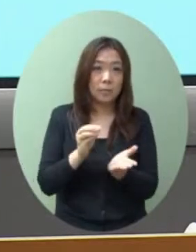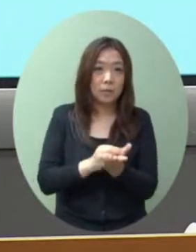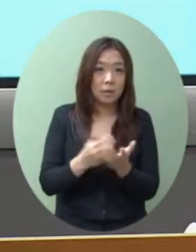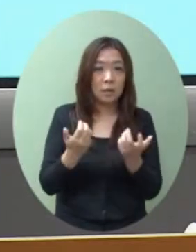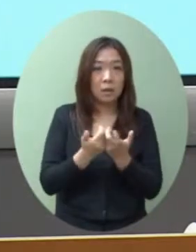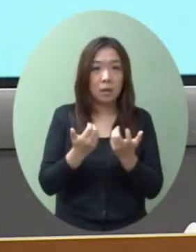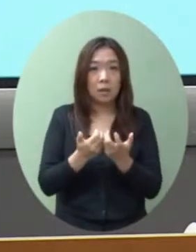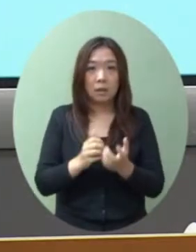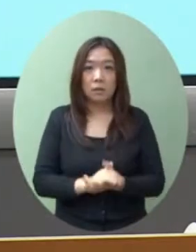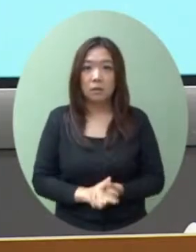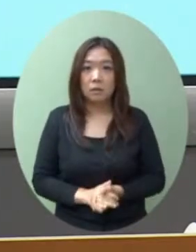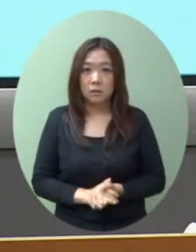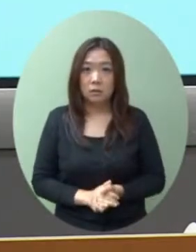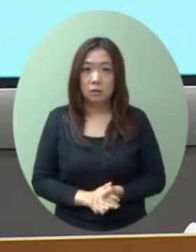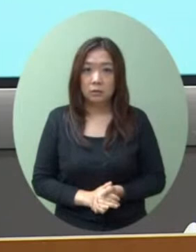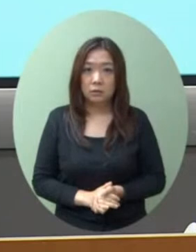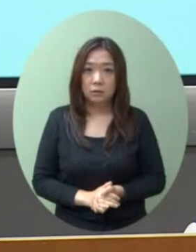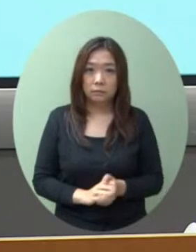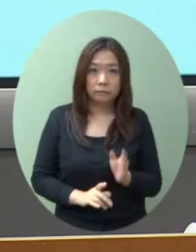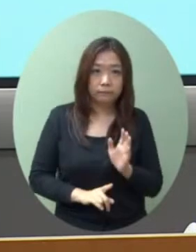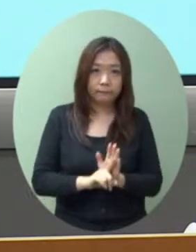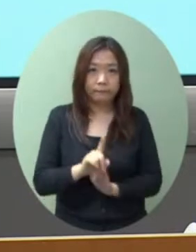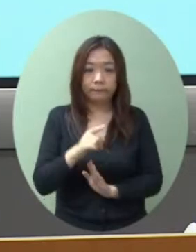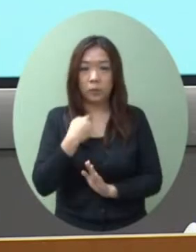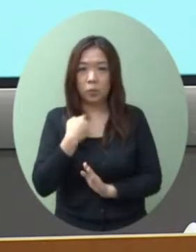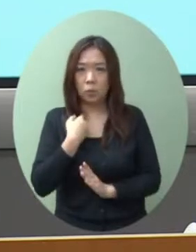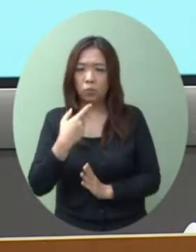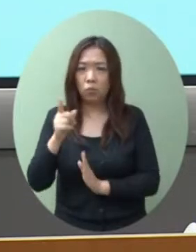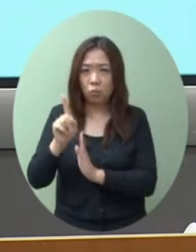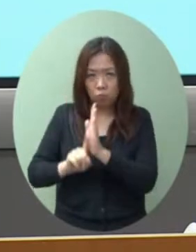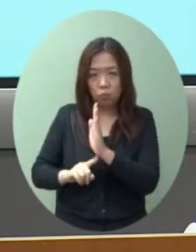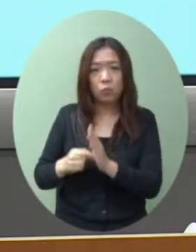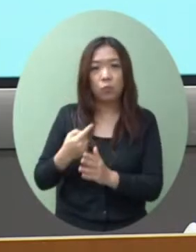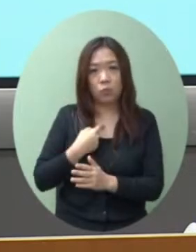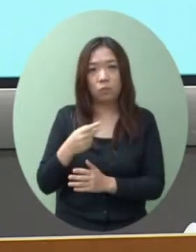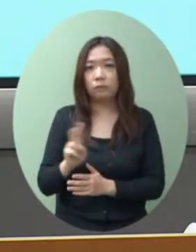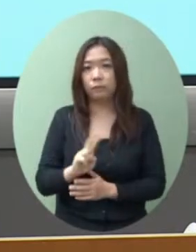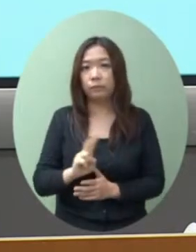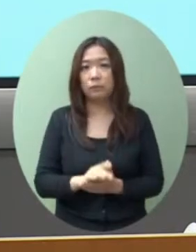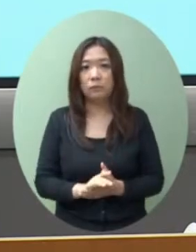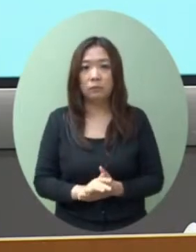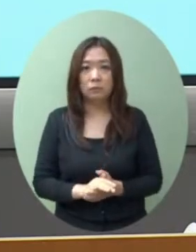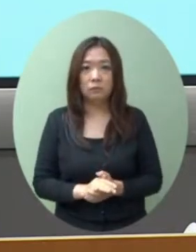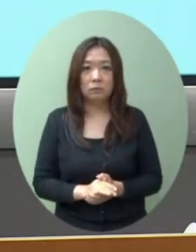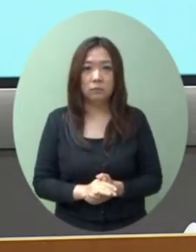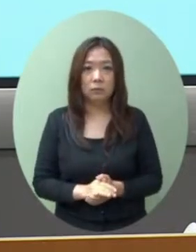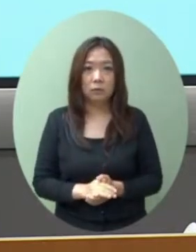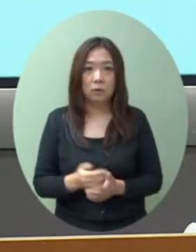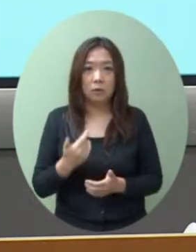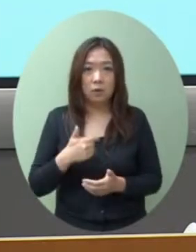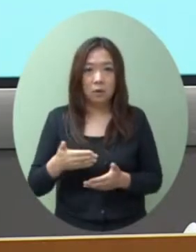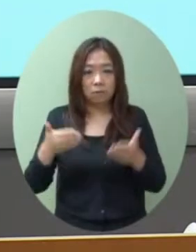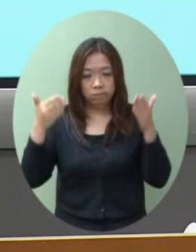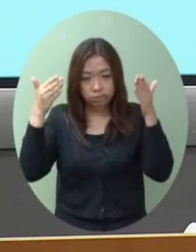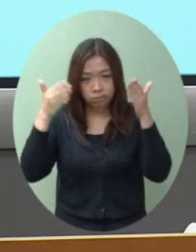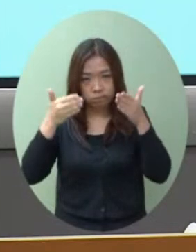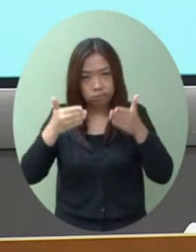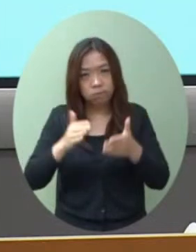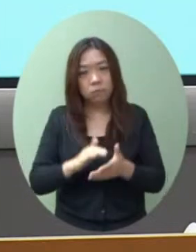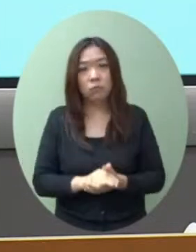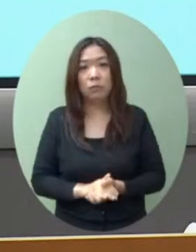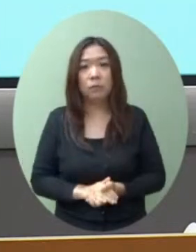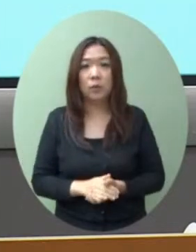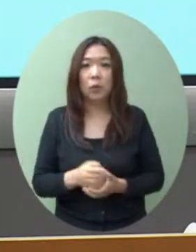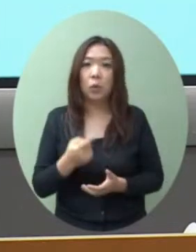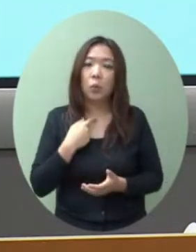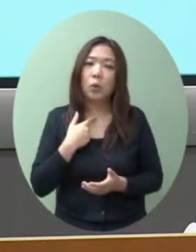cases. We will be monitoring that closely. But what is important is, while